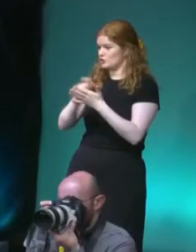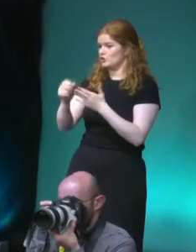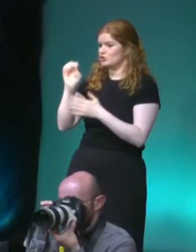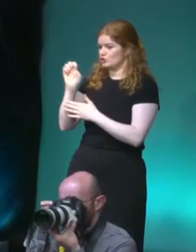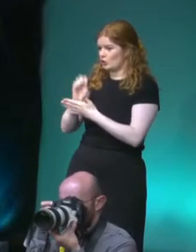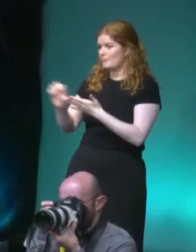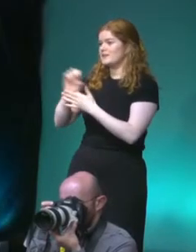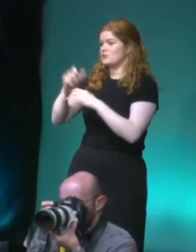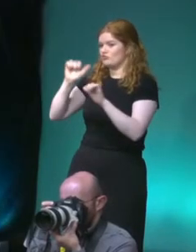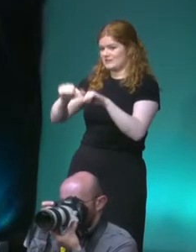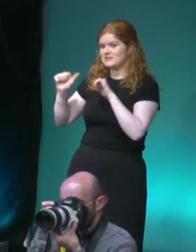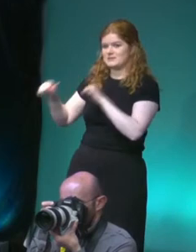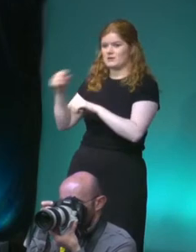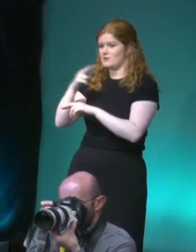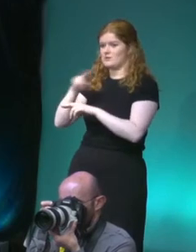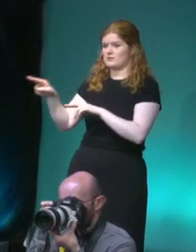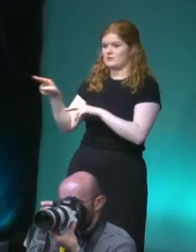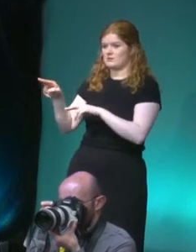increases